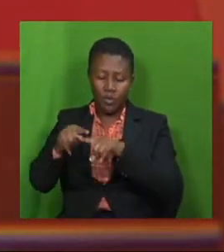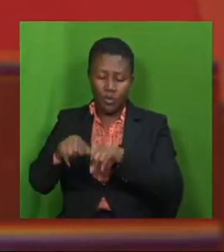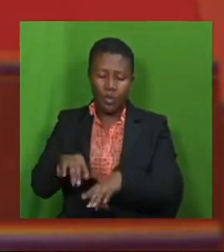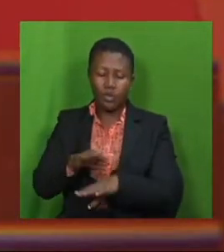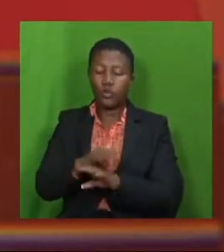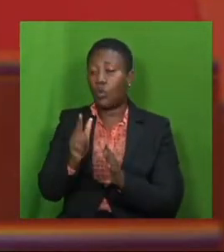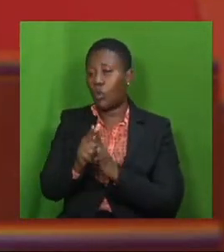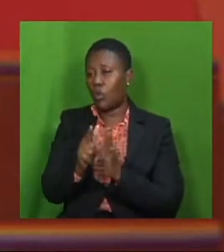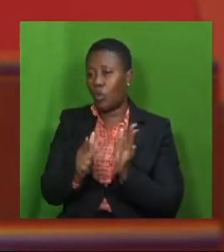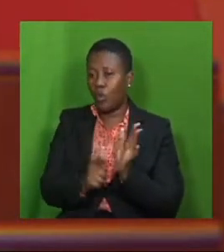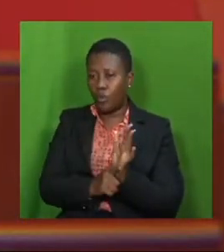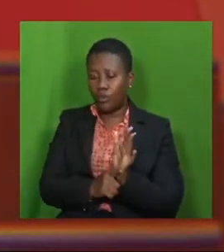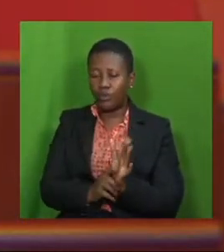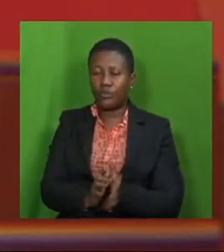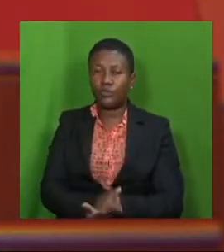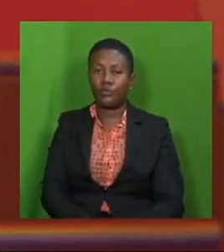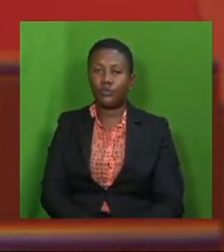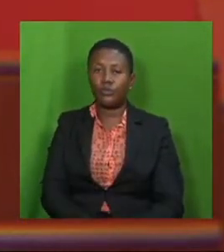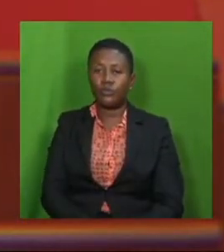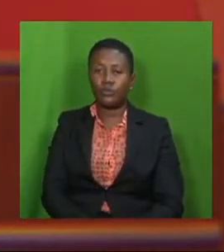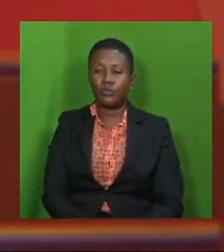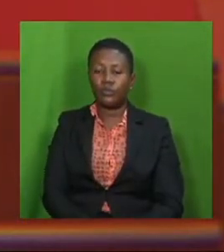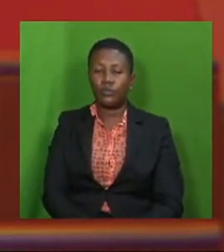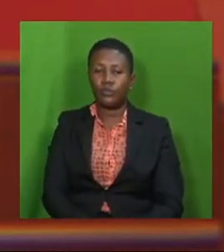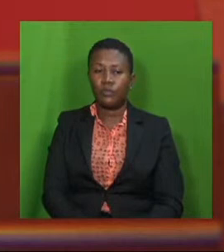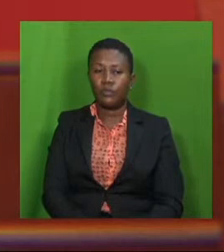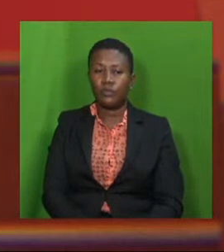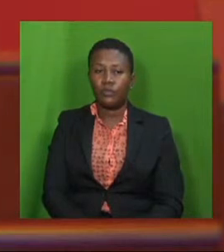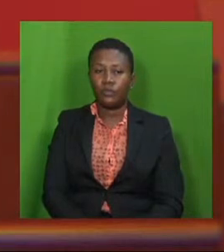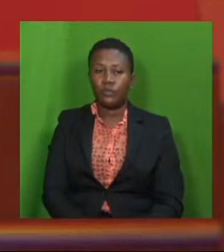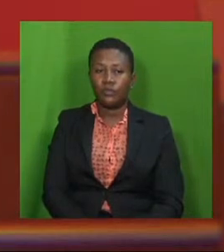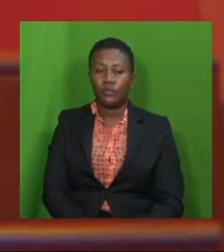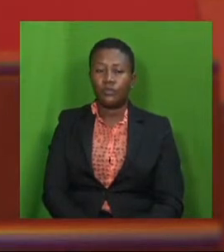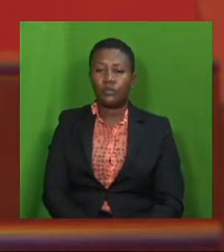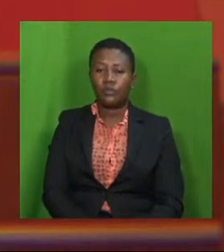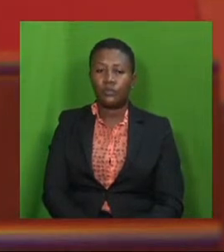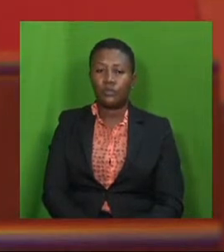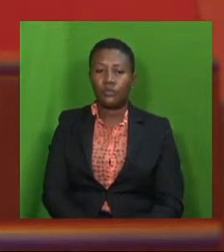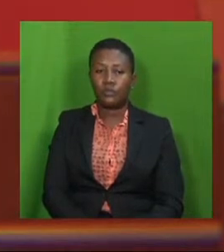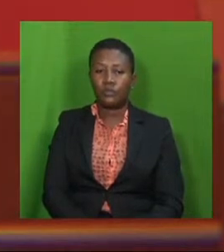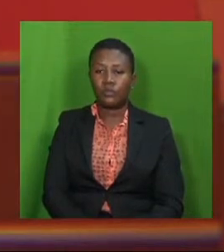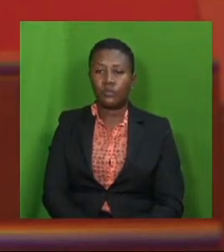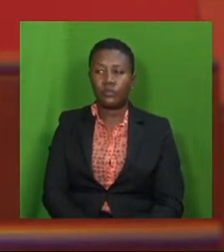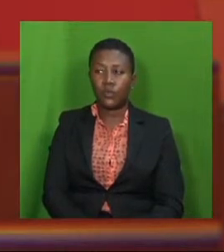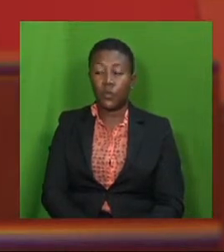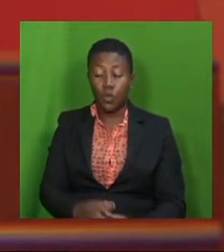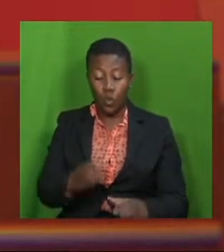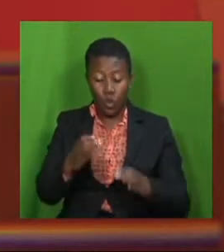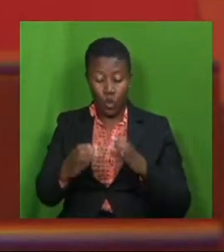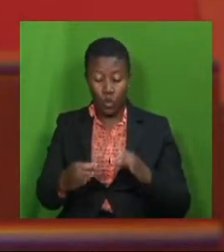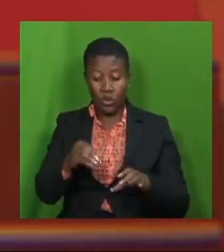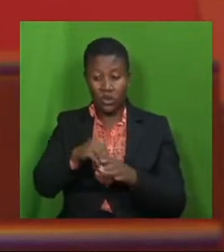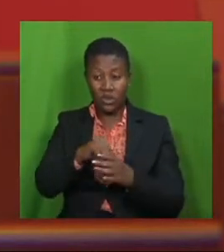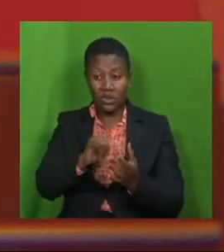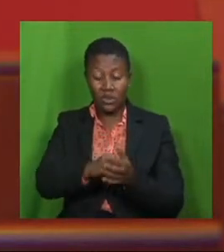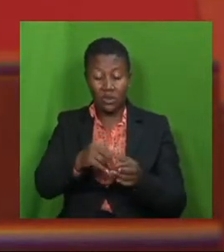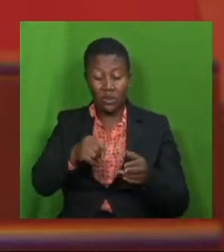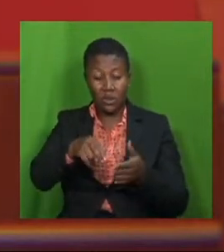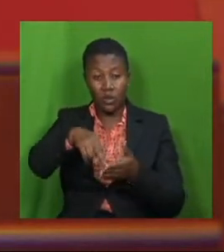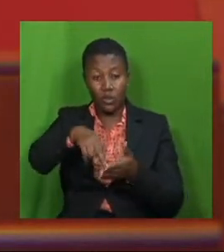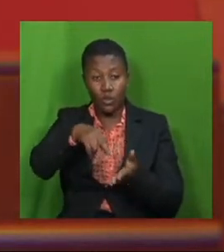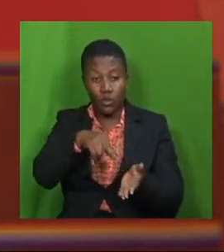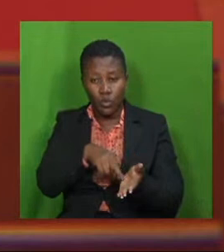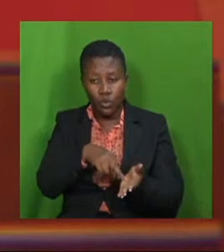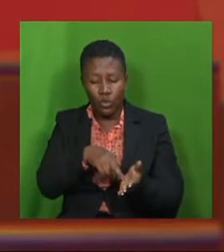That is from the Court of Appeal. The Court, in that ruling, noted the requirement in